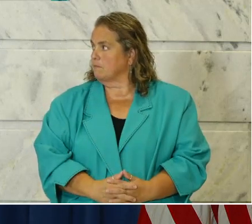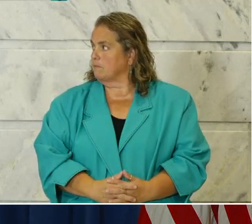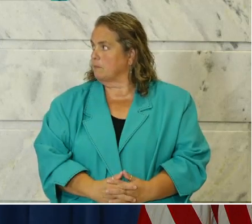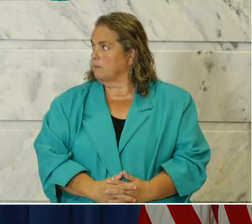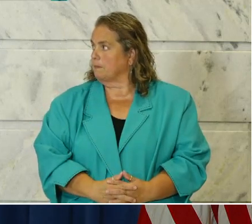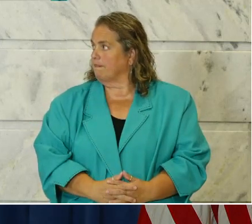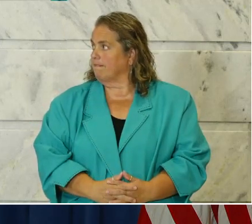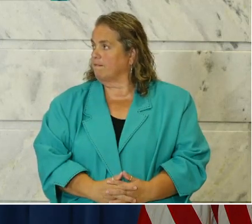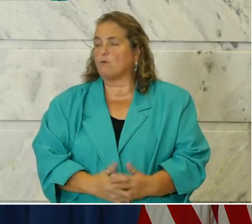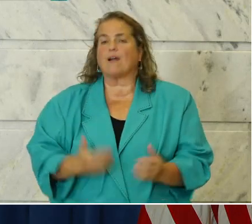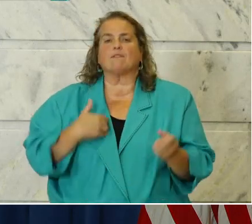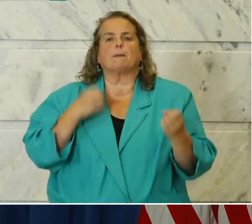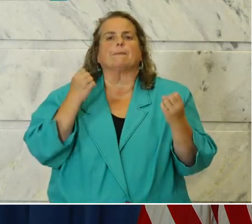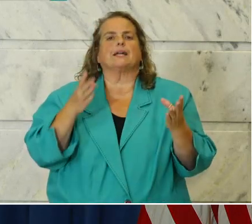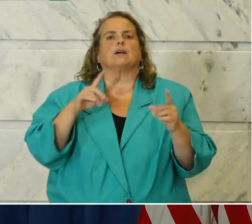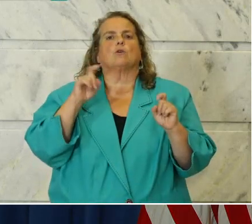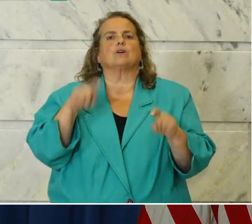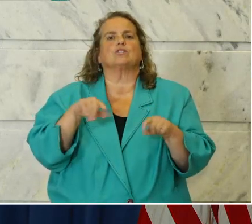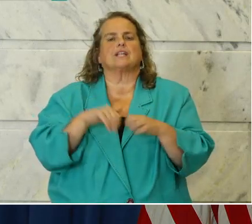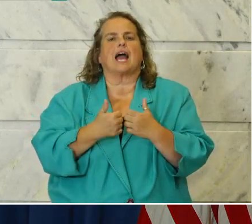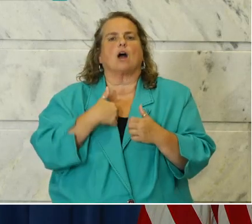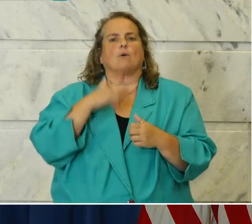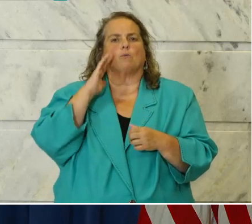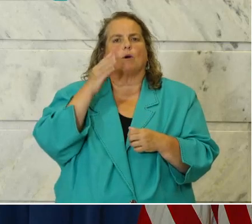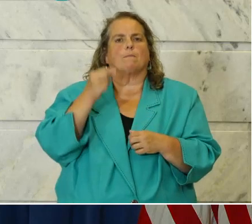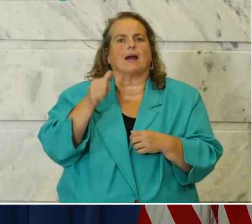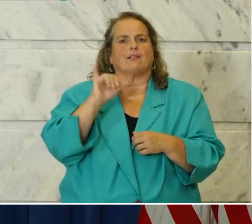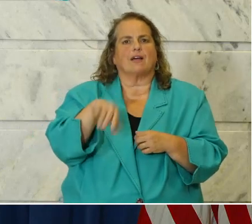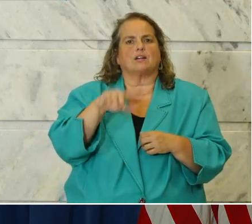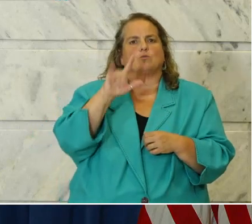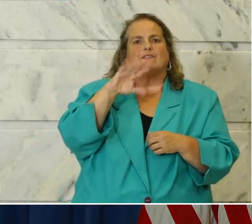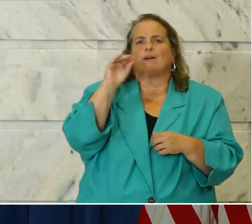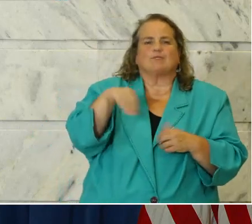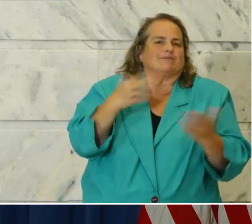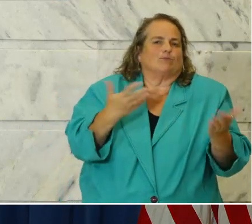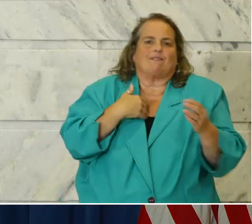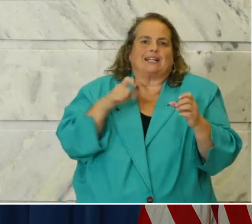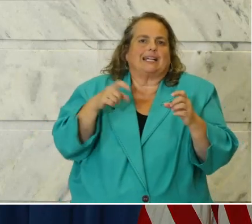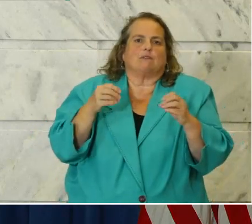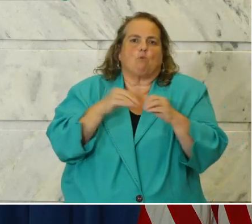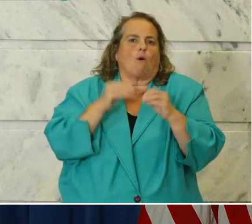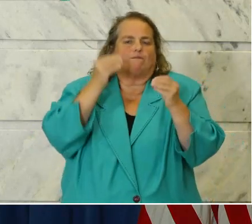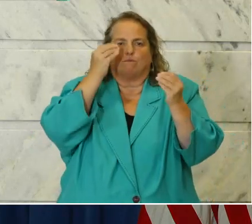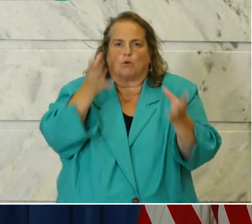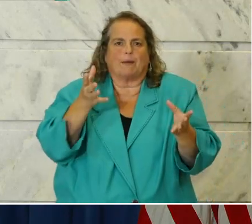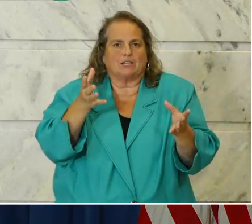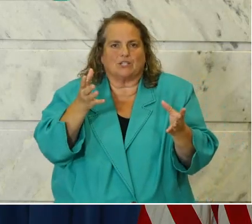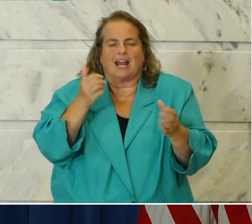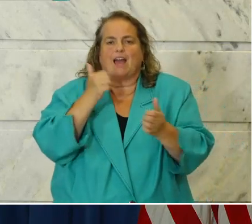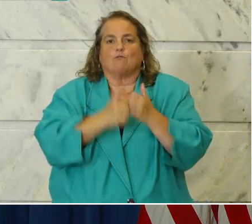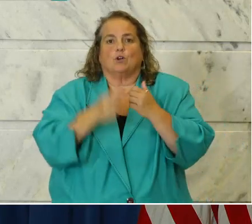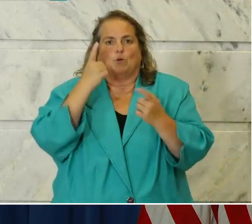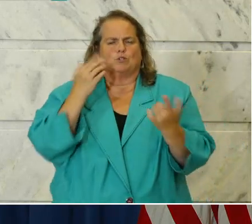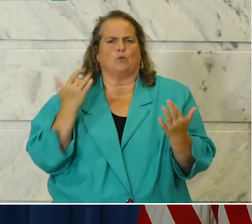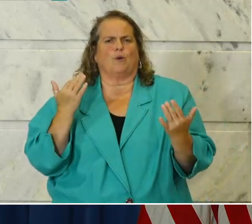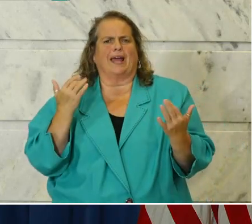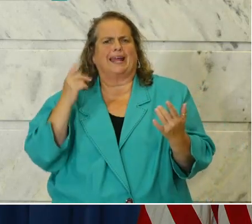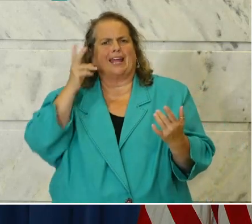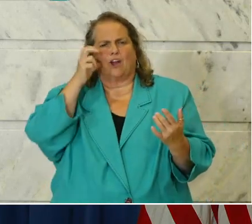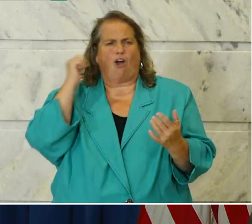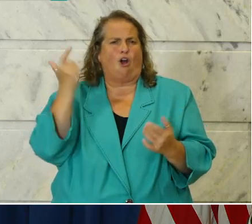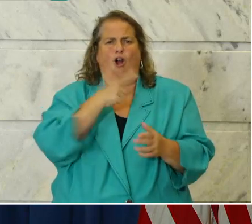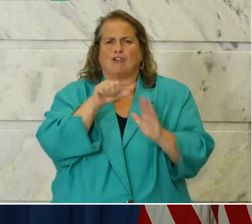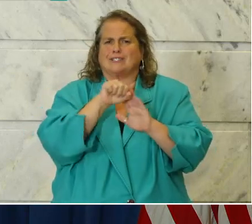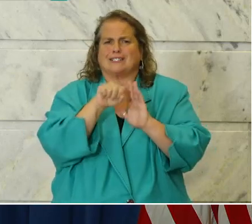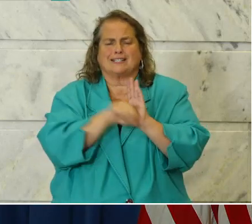questions on are we going to pay the 25%? We got to have more information. And just about everybody right now is in the same situation we're in, and we